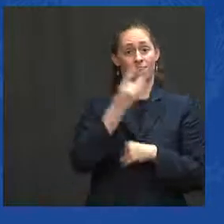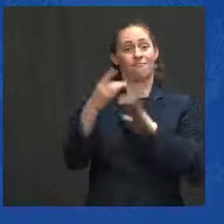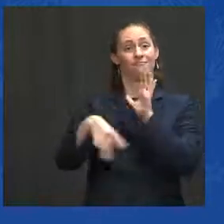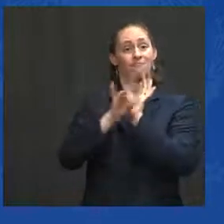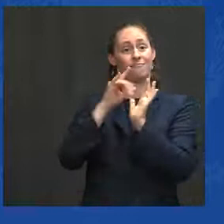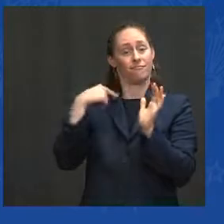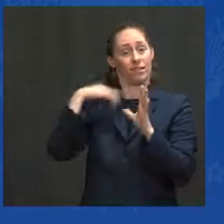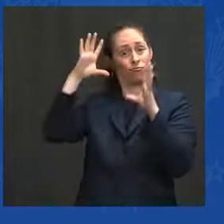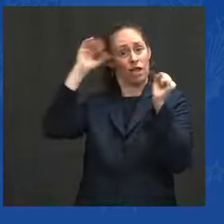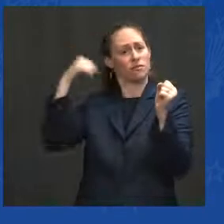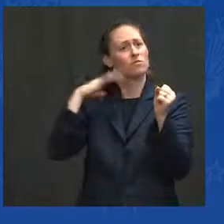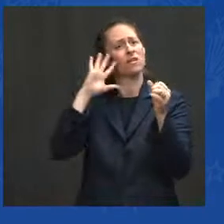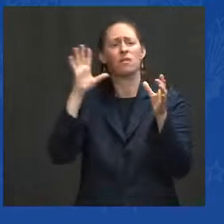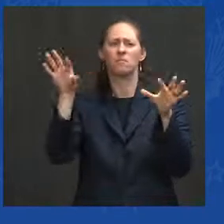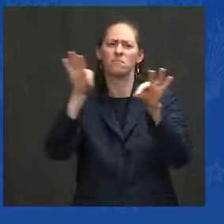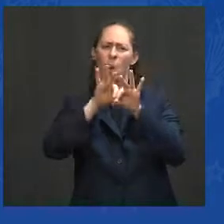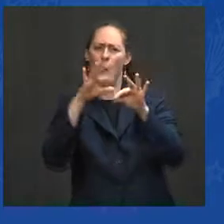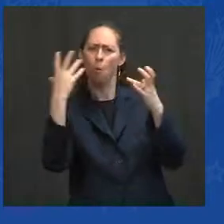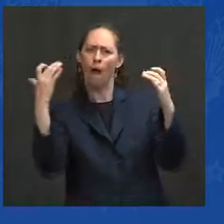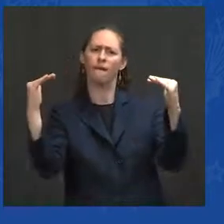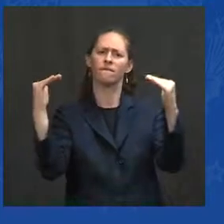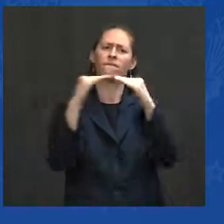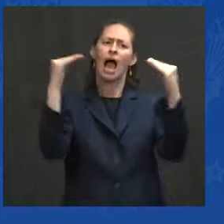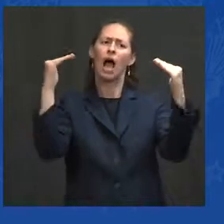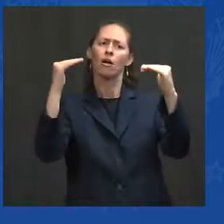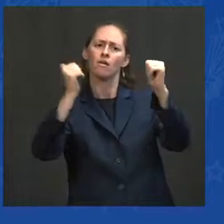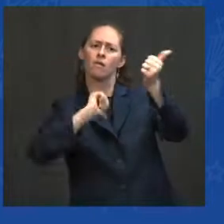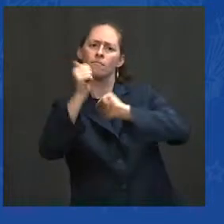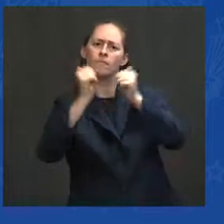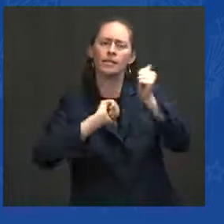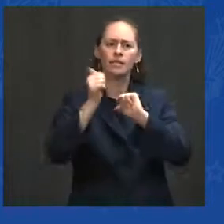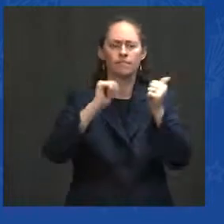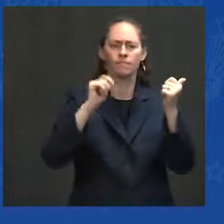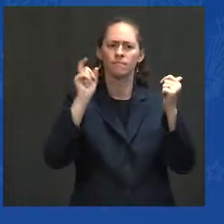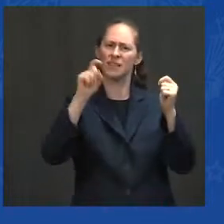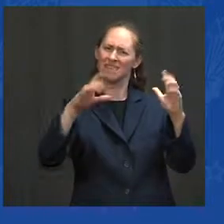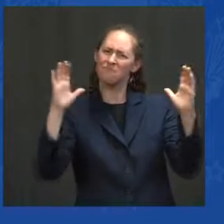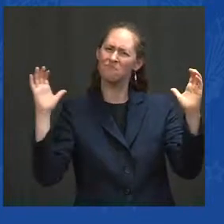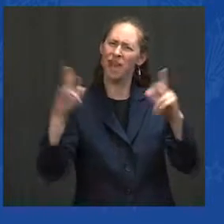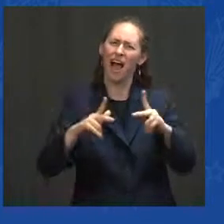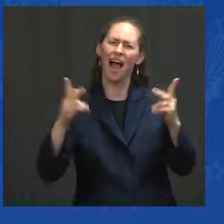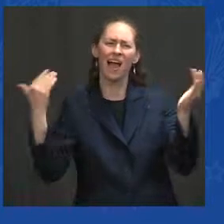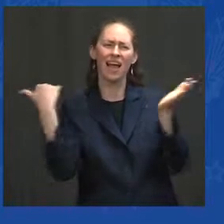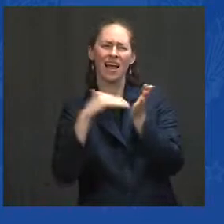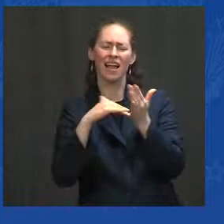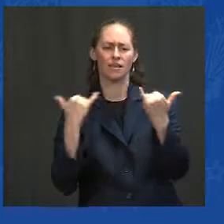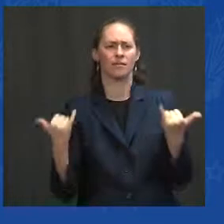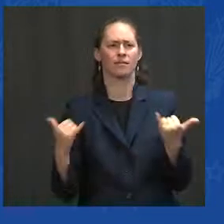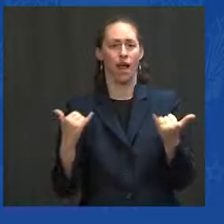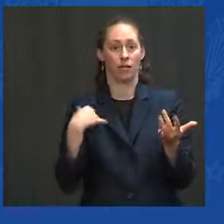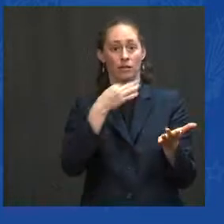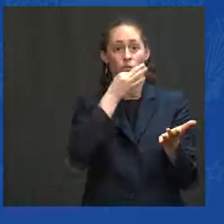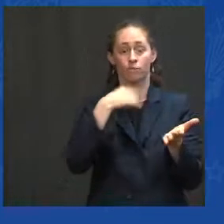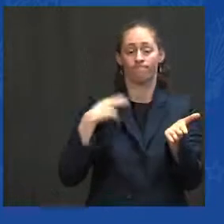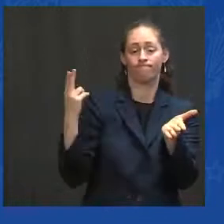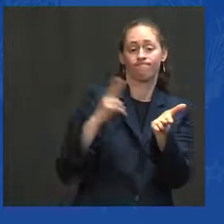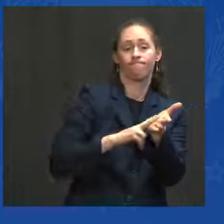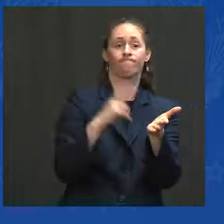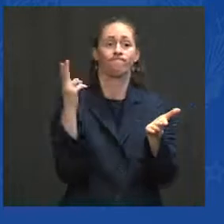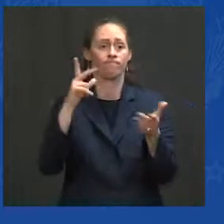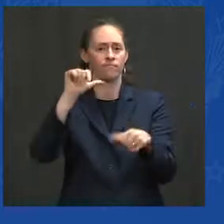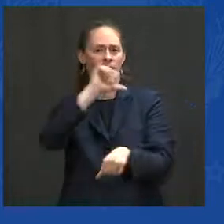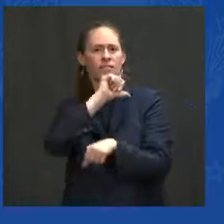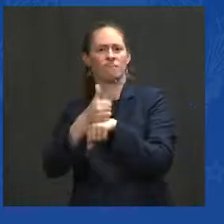fair competition back to the economy. That's why today I'm going to be signing shortly an executive order promoting